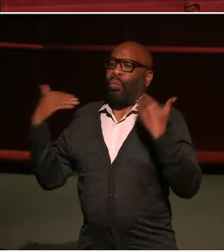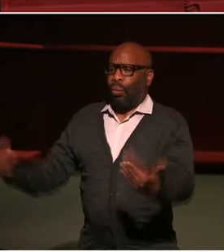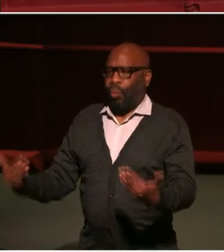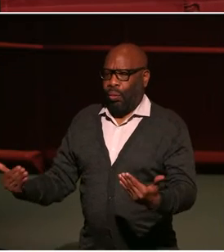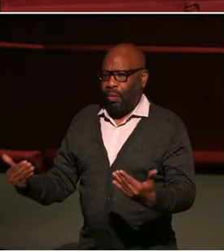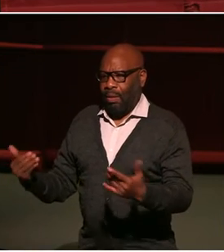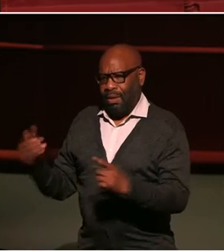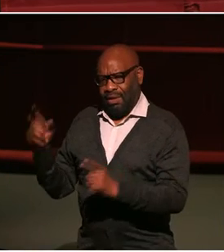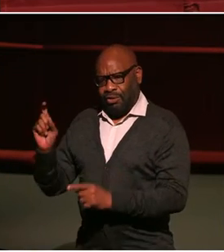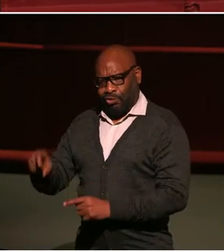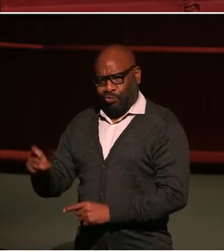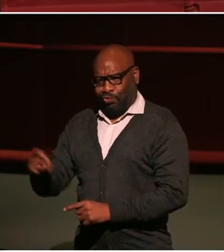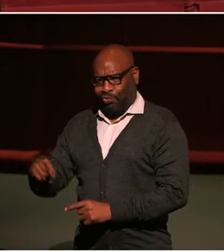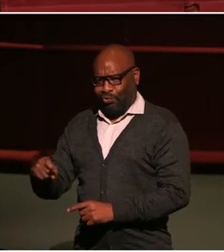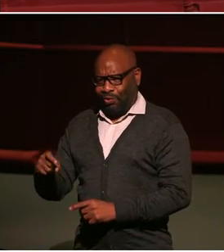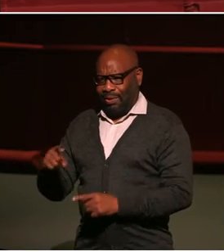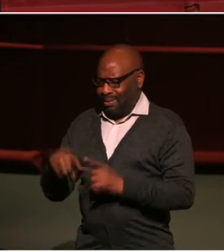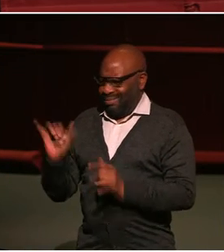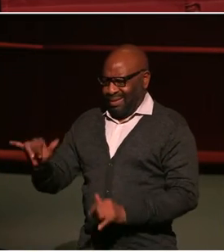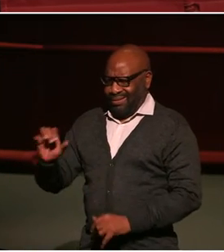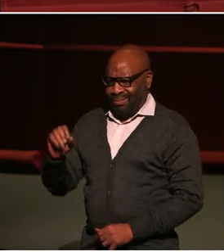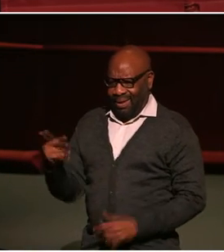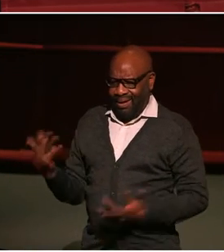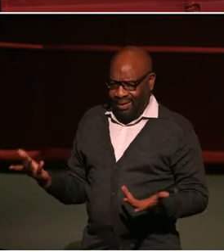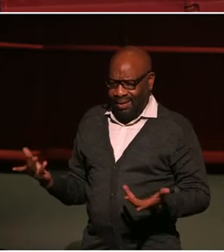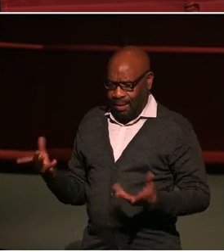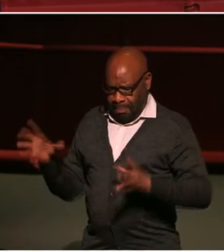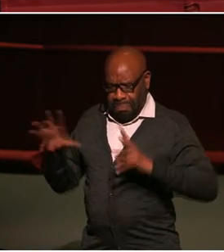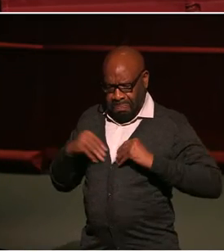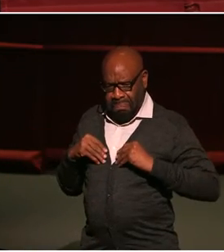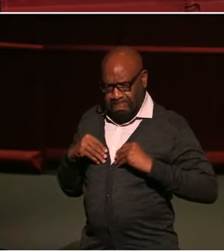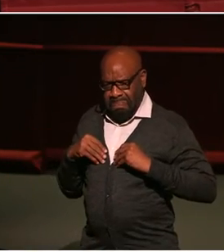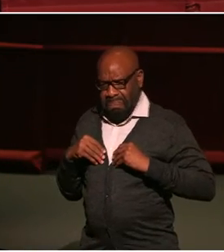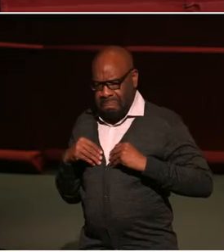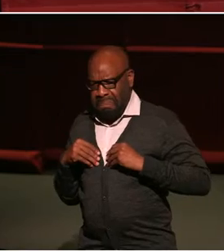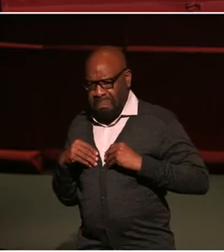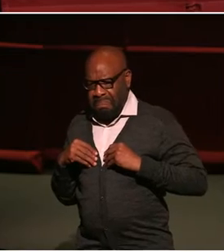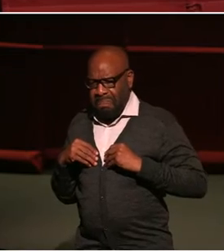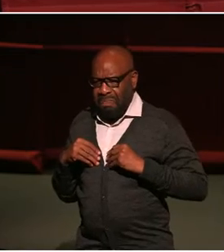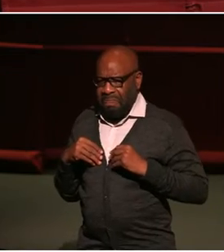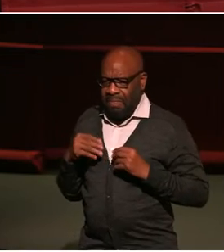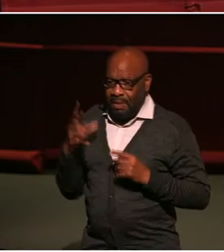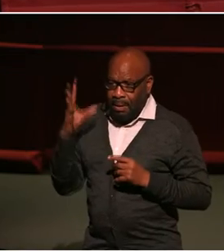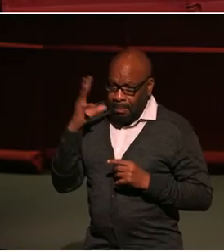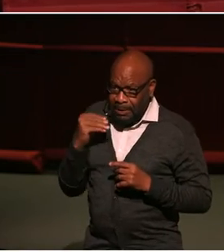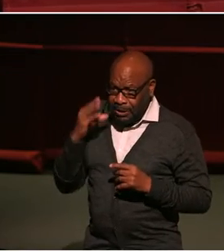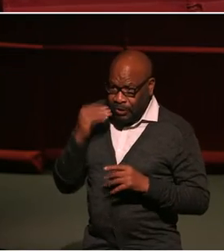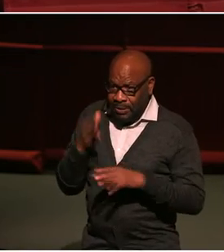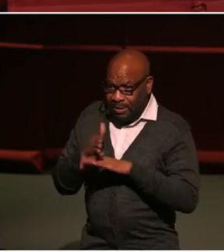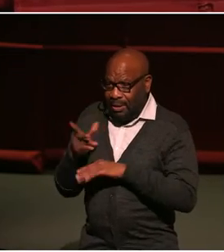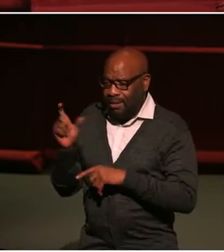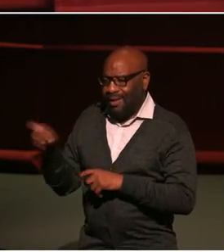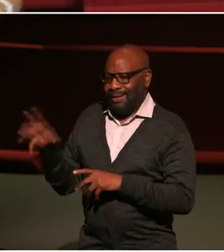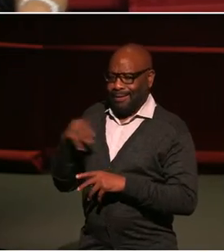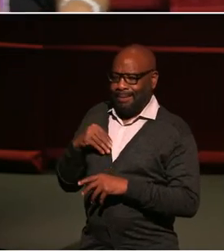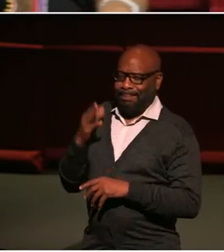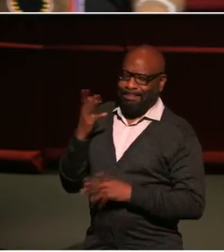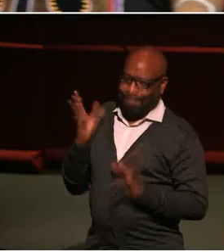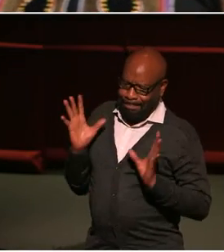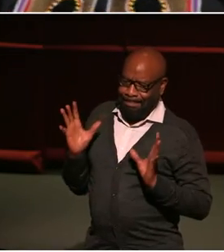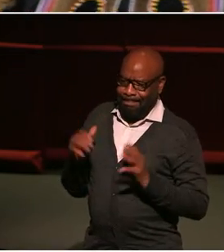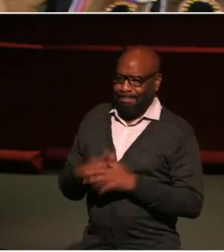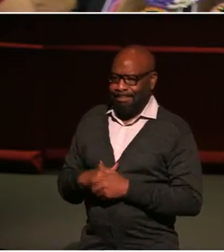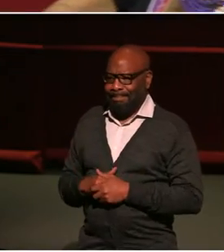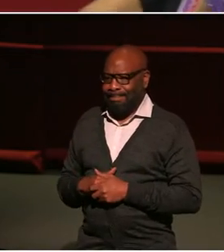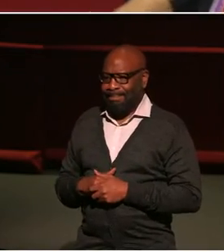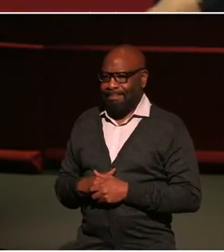And I had to pay the price, so that was all right too. Well, I think those of us who are